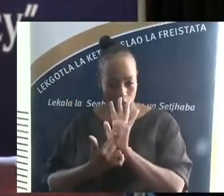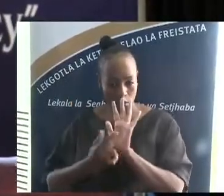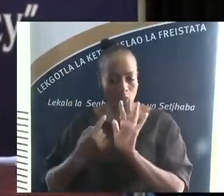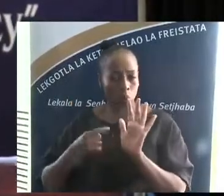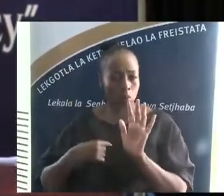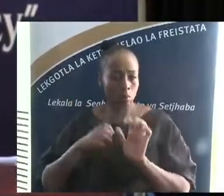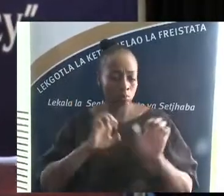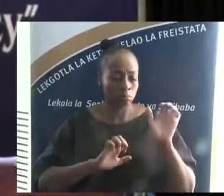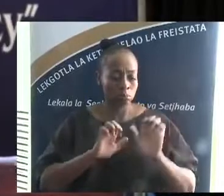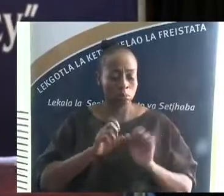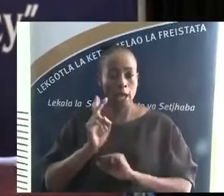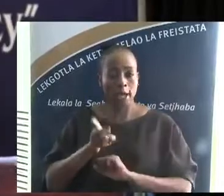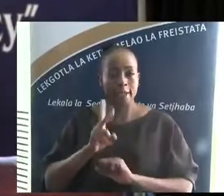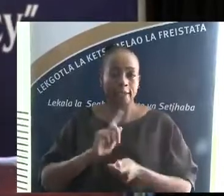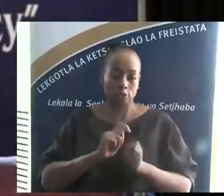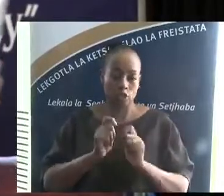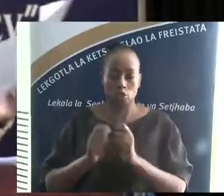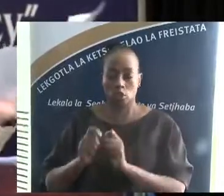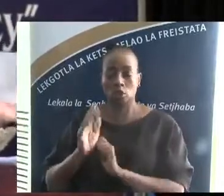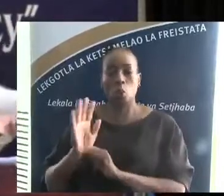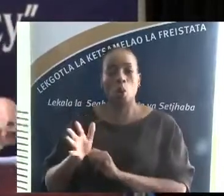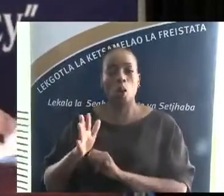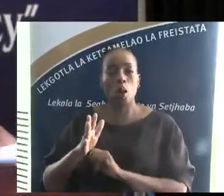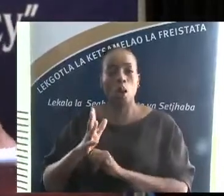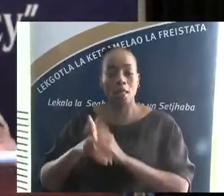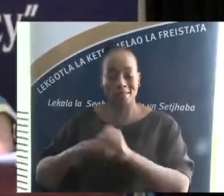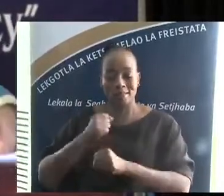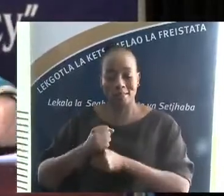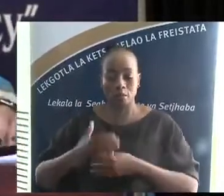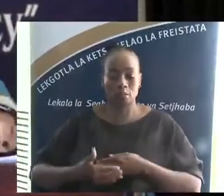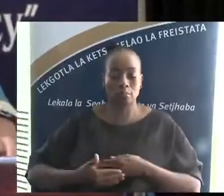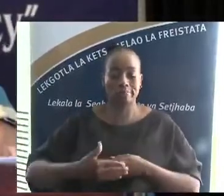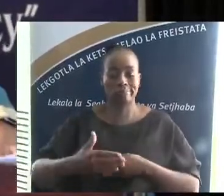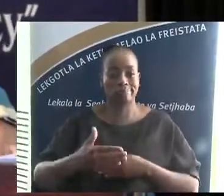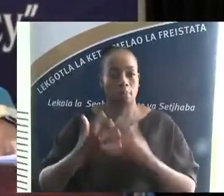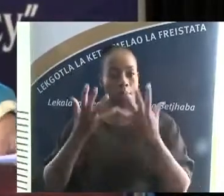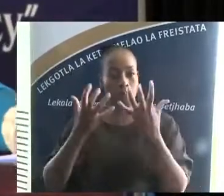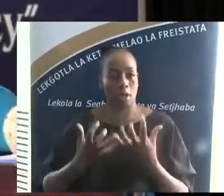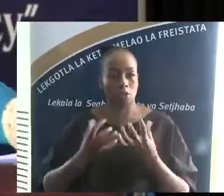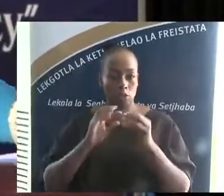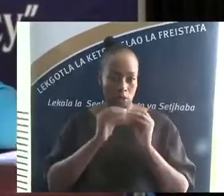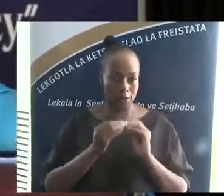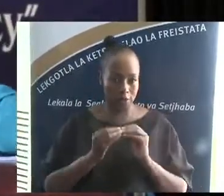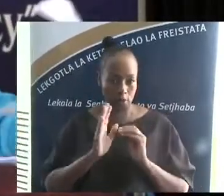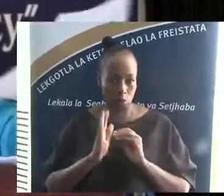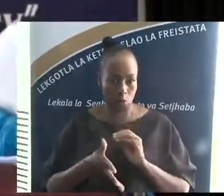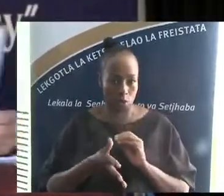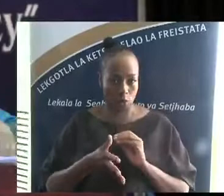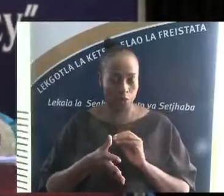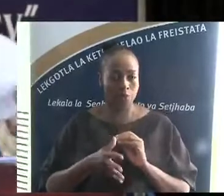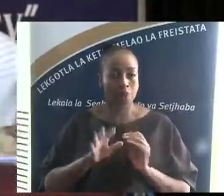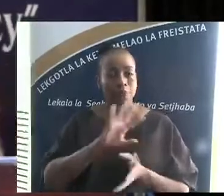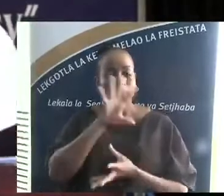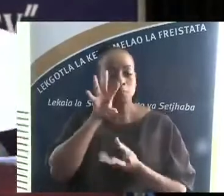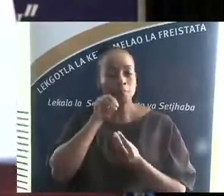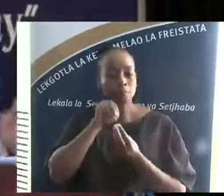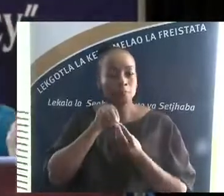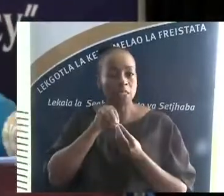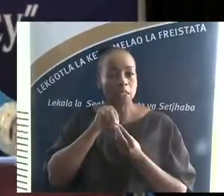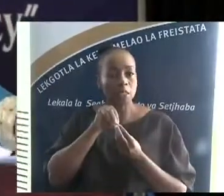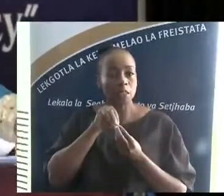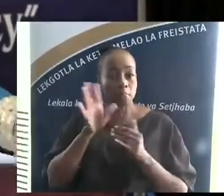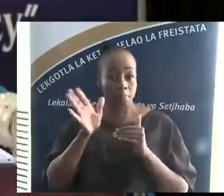review and affect those changes during this year's adjustment budget. In conclusion, Honourable